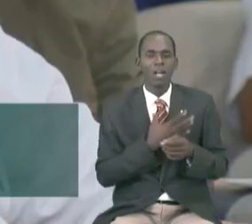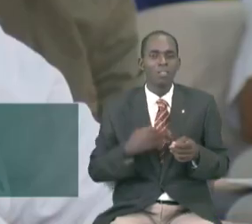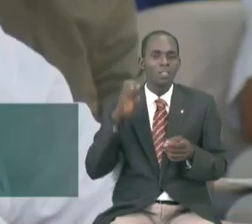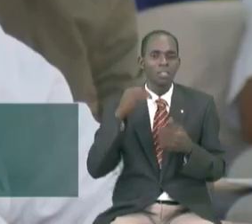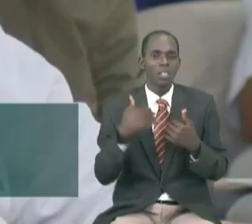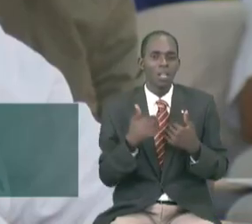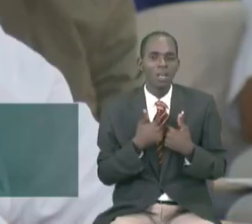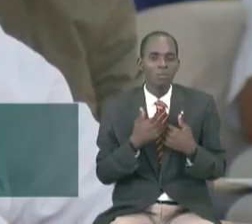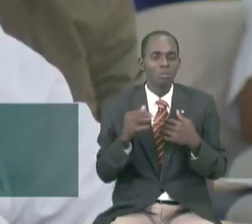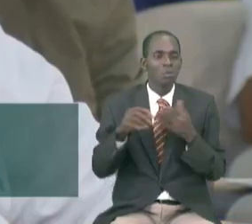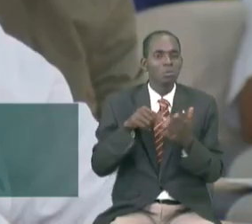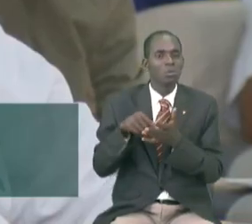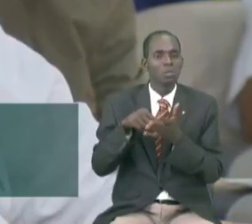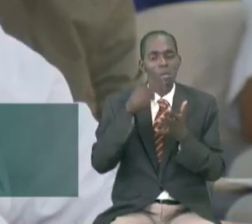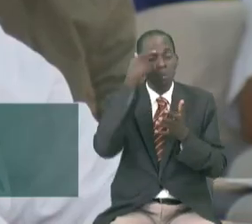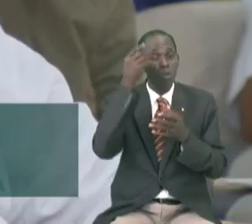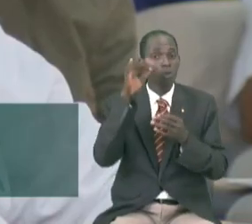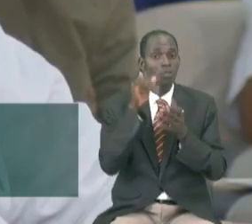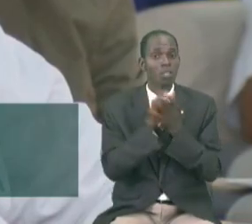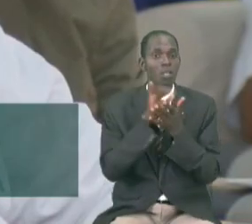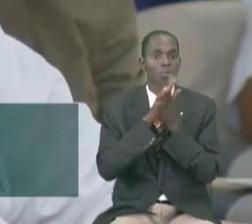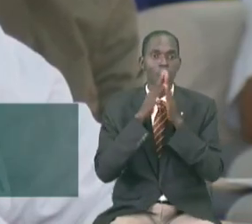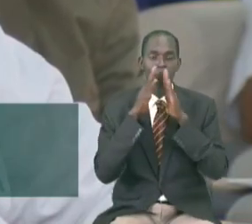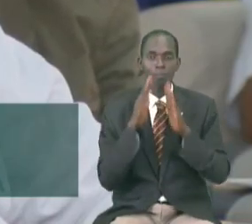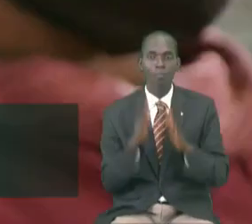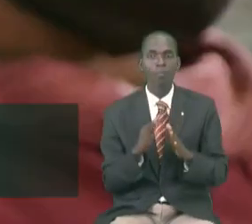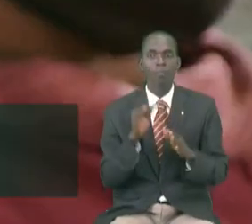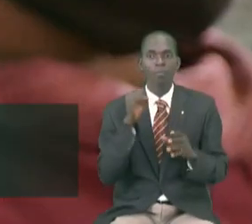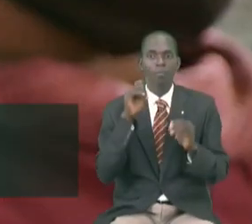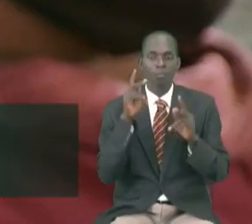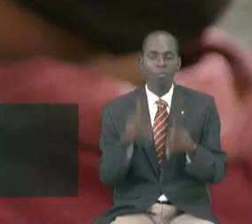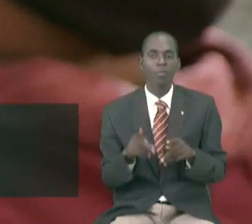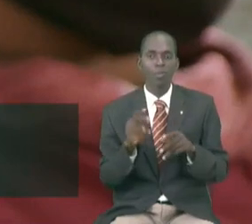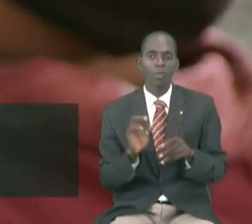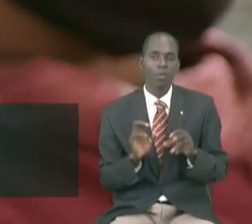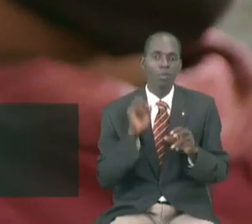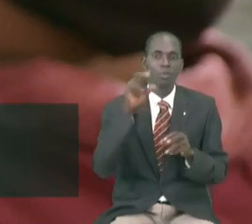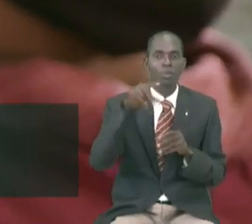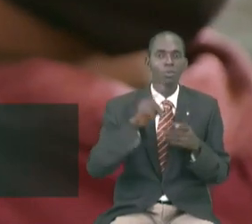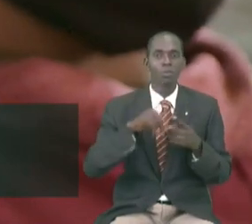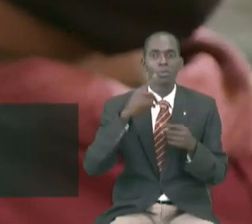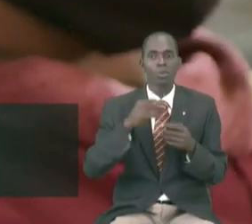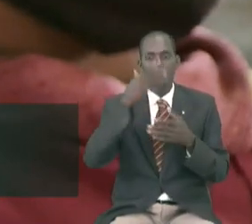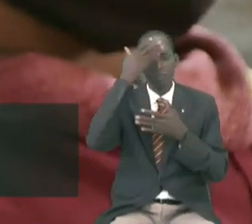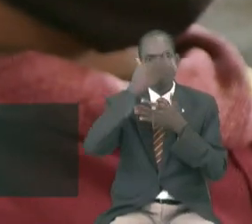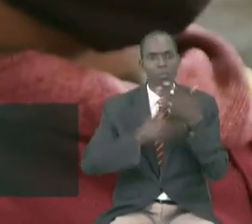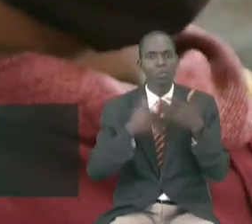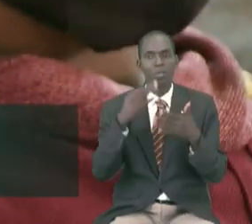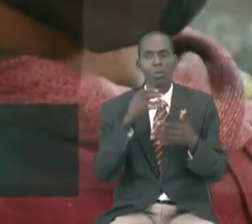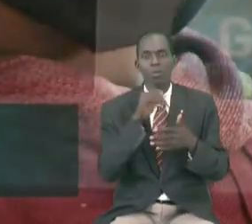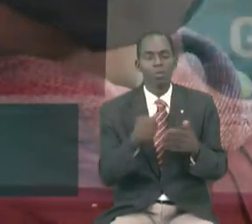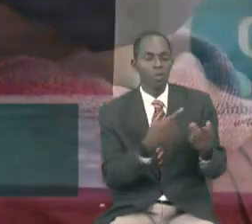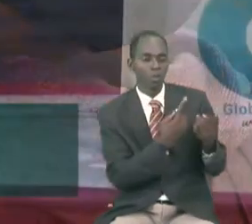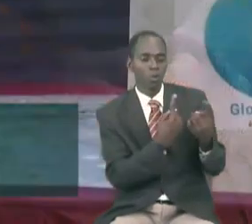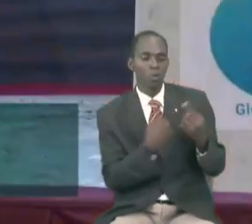speedy vehicle. And then he dies. Anybody who commits suicide like that is because he was angry at